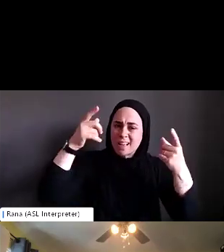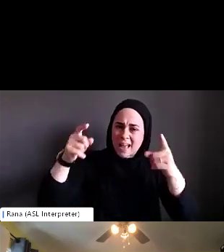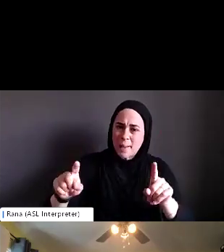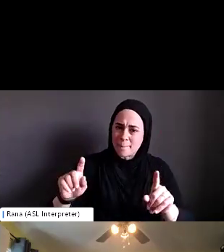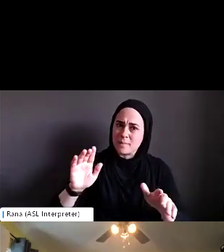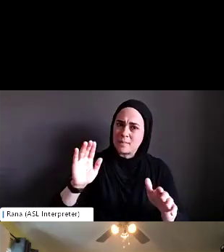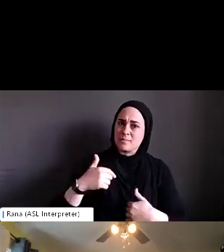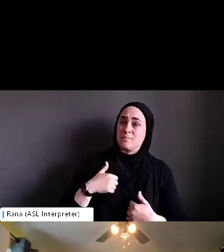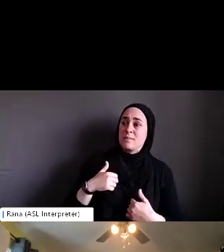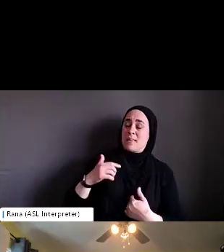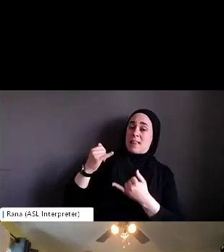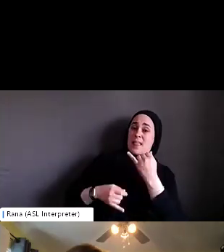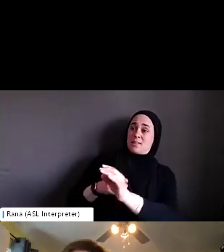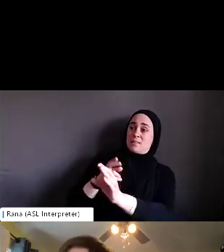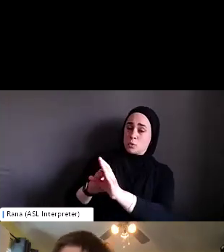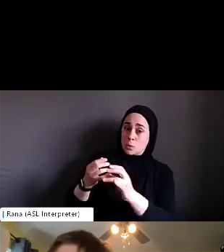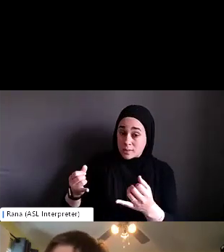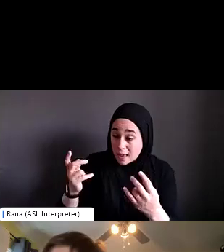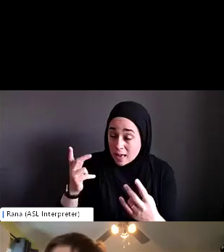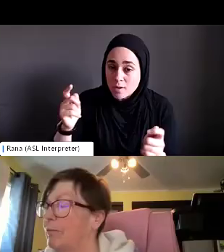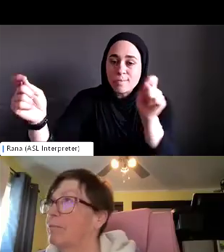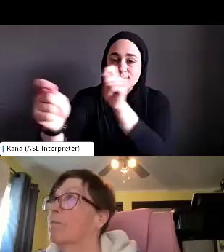great to hear about it. Thank you.